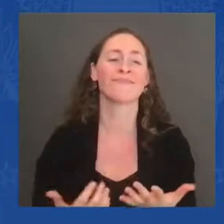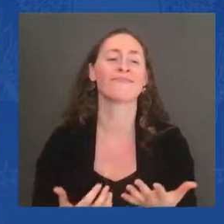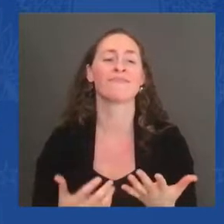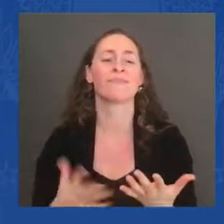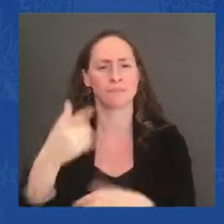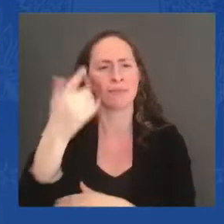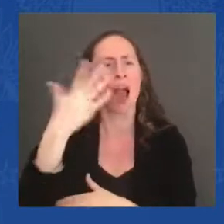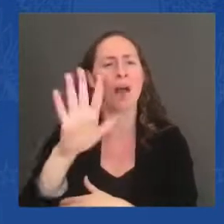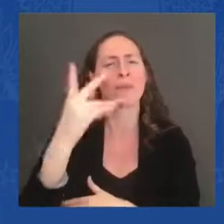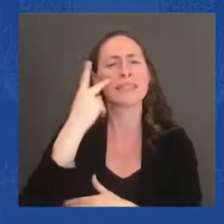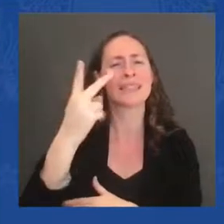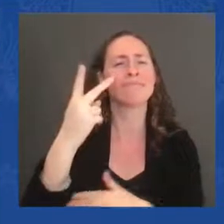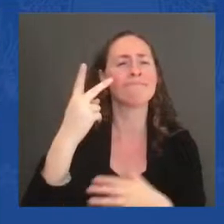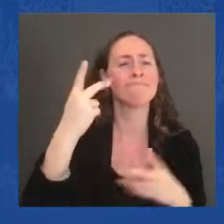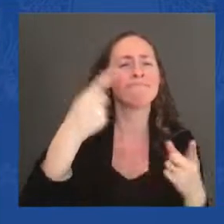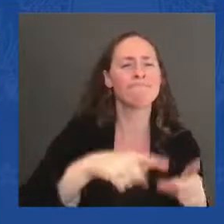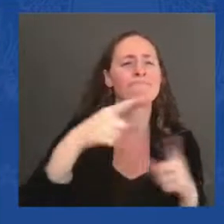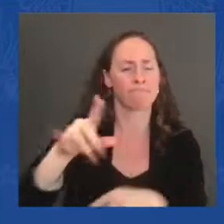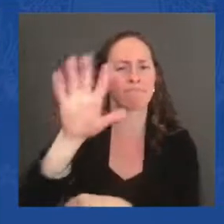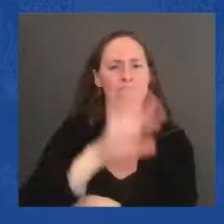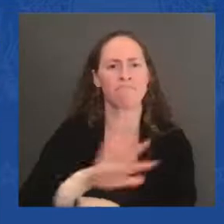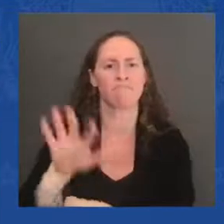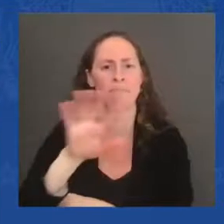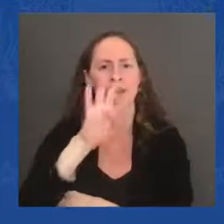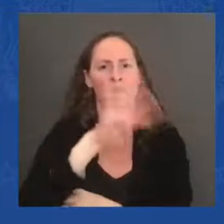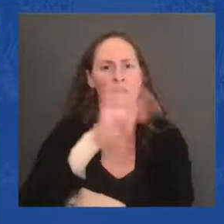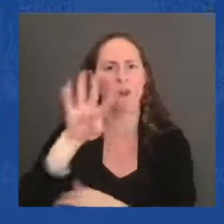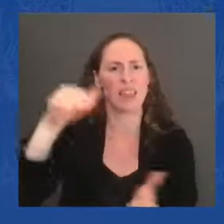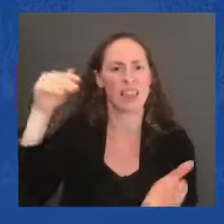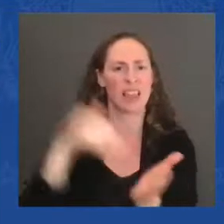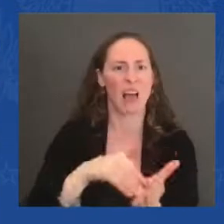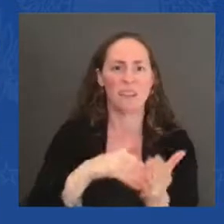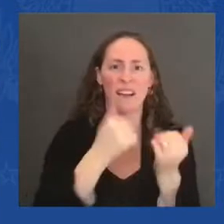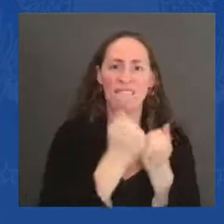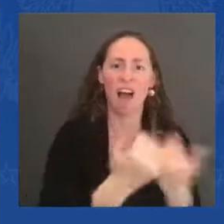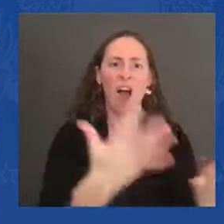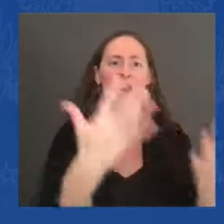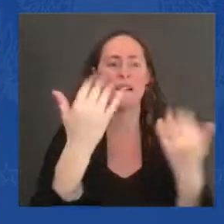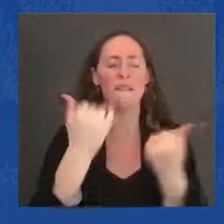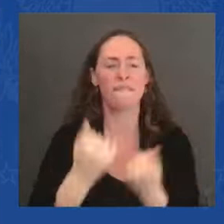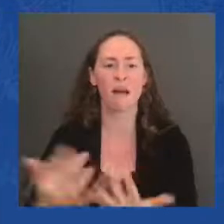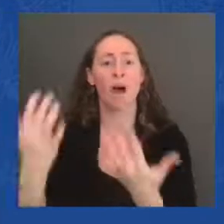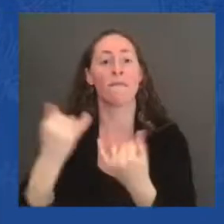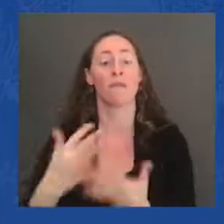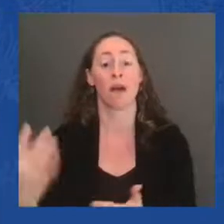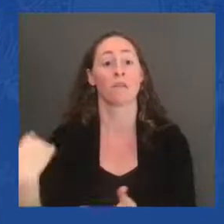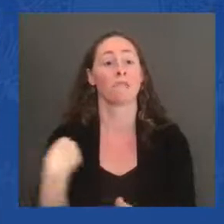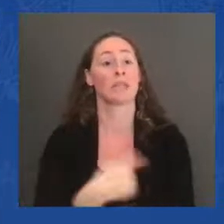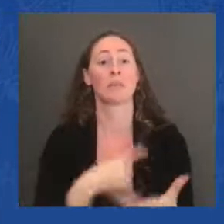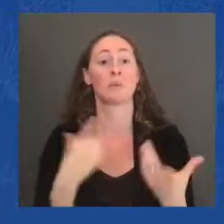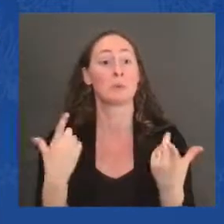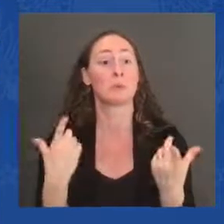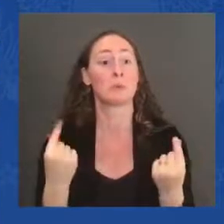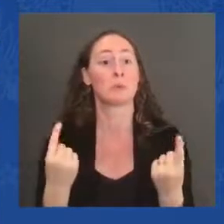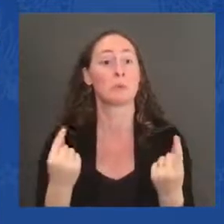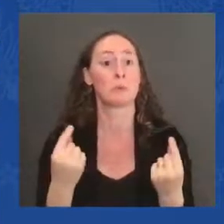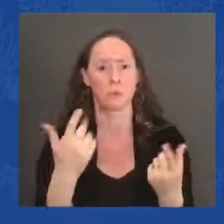of those. We routinely are about 75% of the numbers of wildfires that occur in this